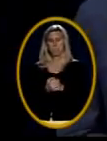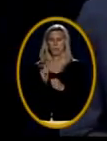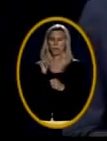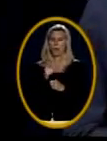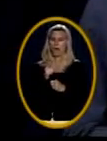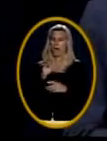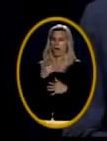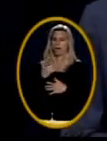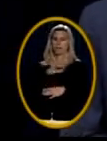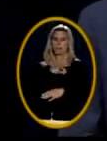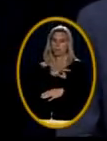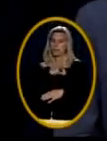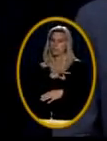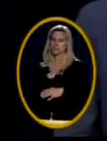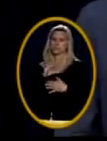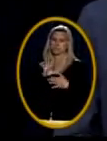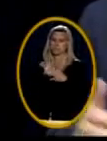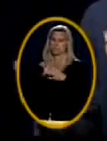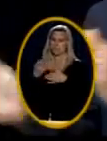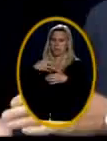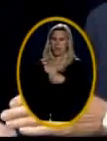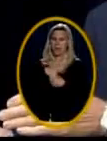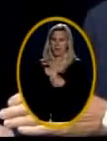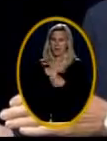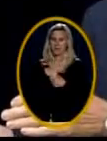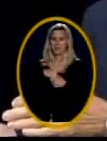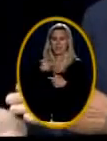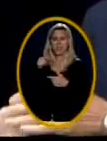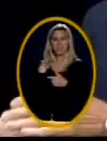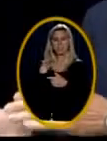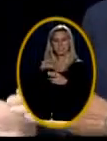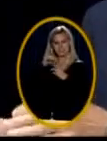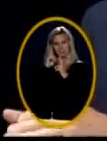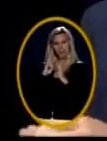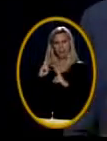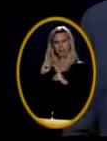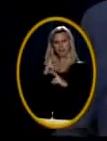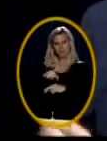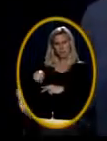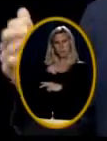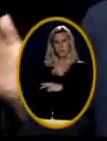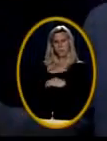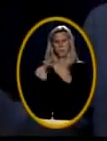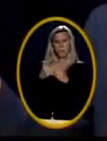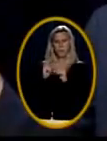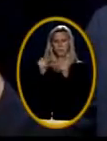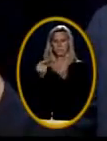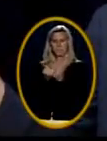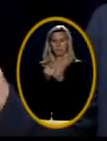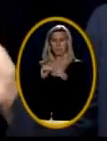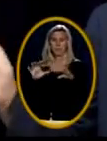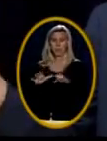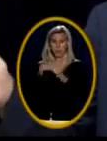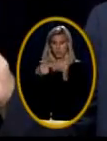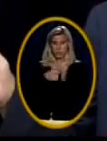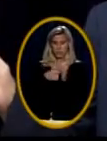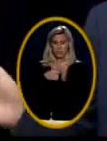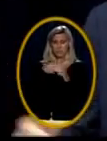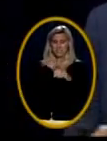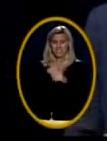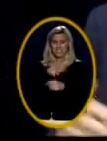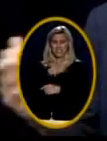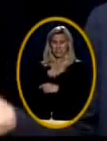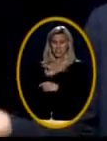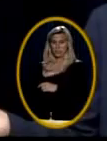all privileged to be members of, and this is a tribute to you and the whole team. We're doing this in the Launch